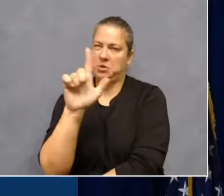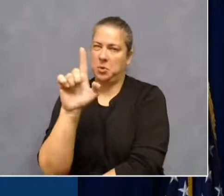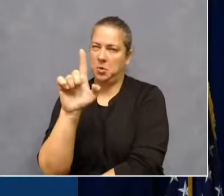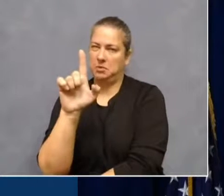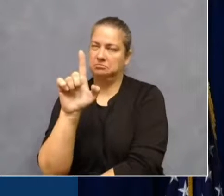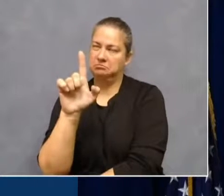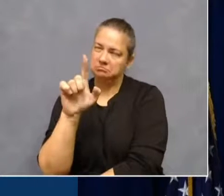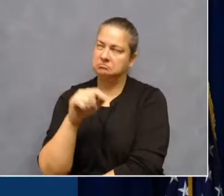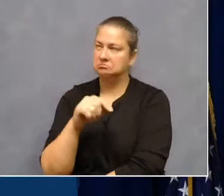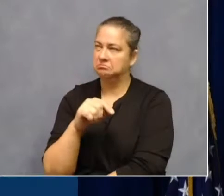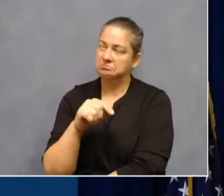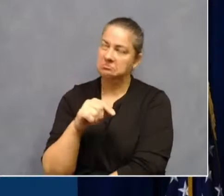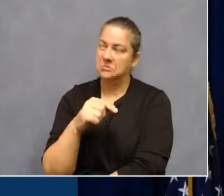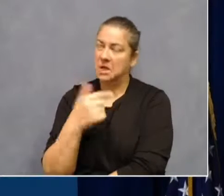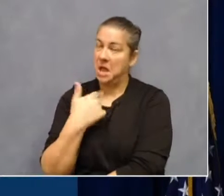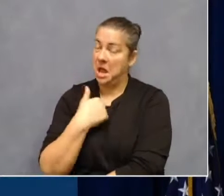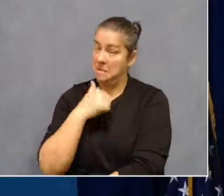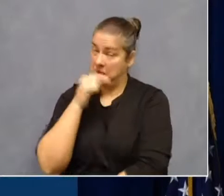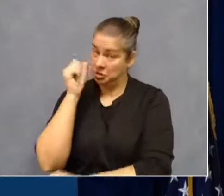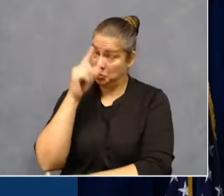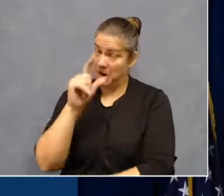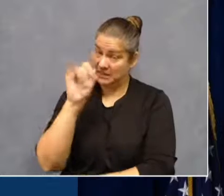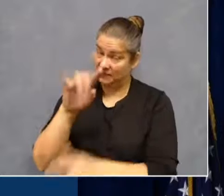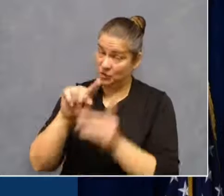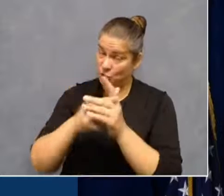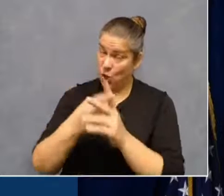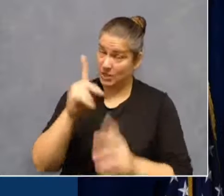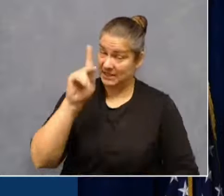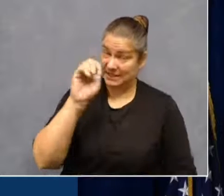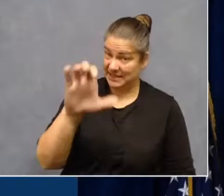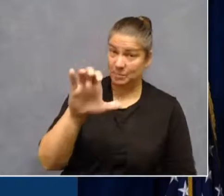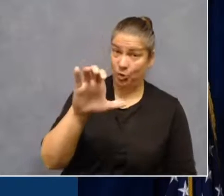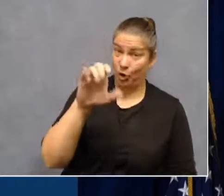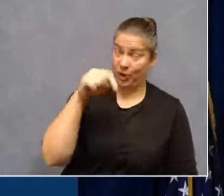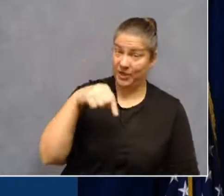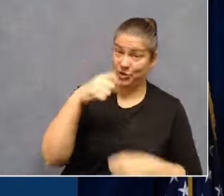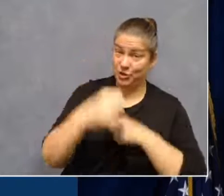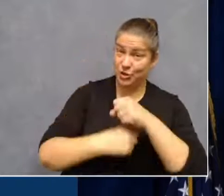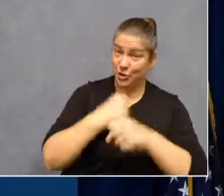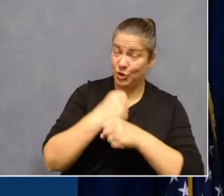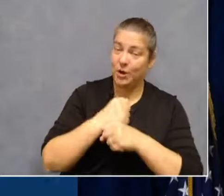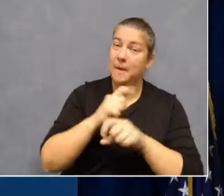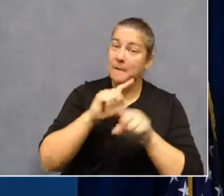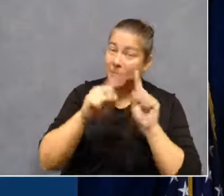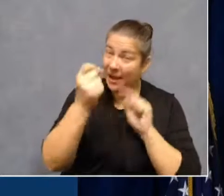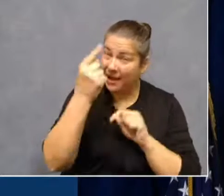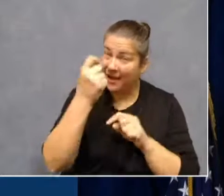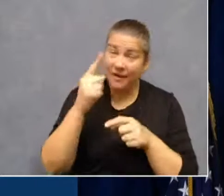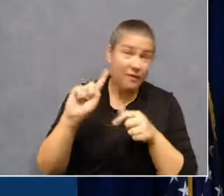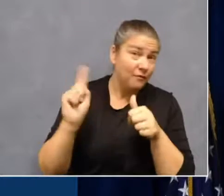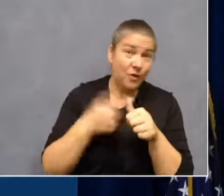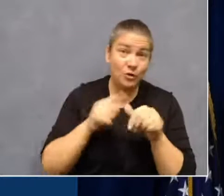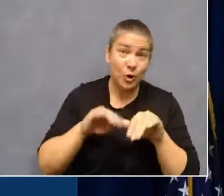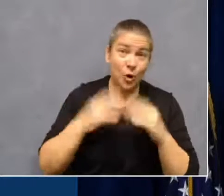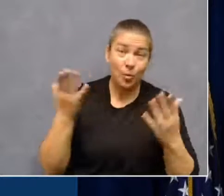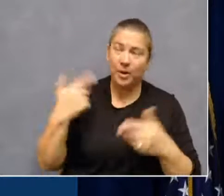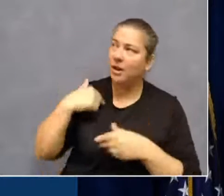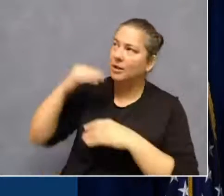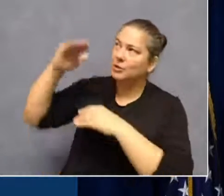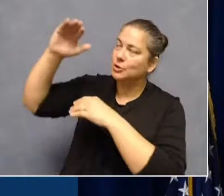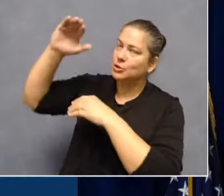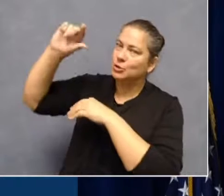it is started in December of this year, but again, it will be small quantities at first, and those